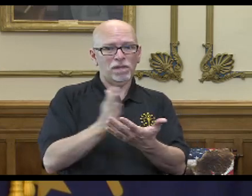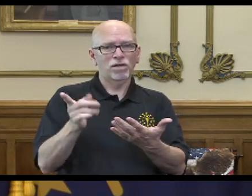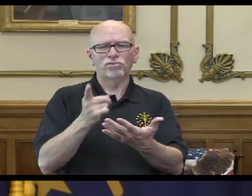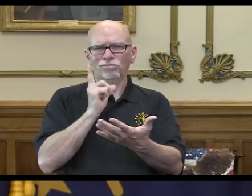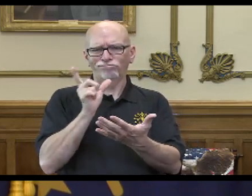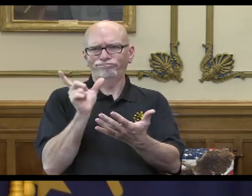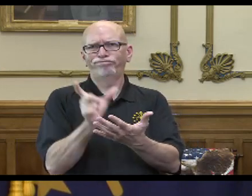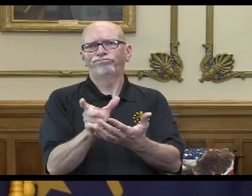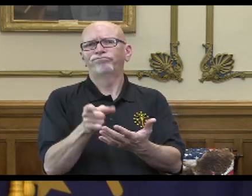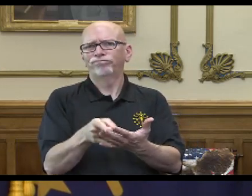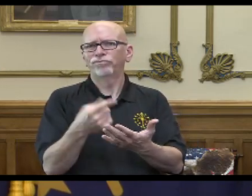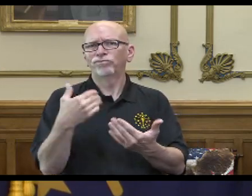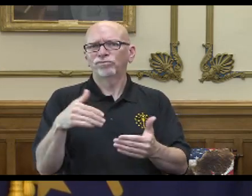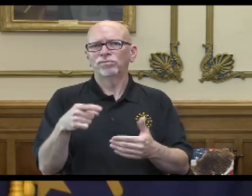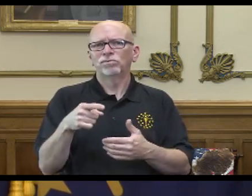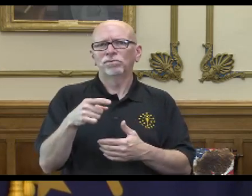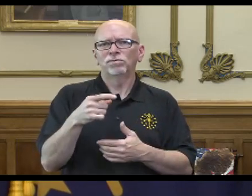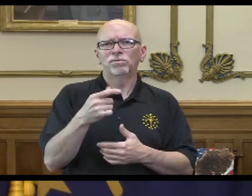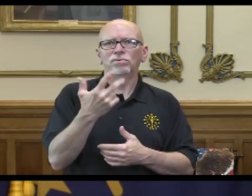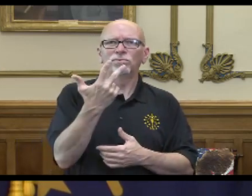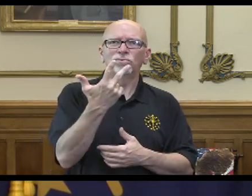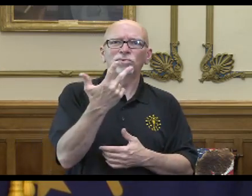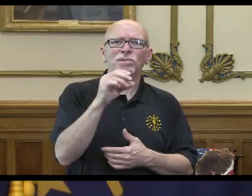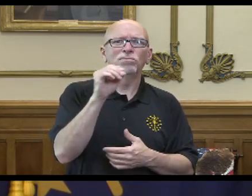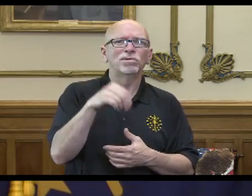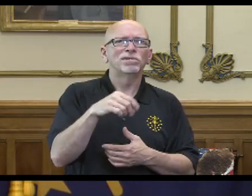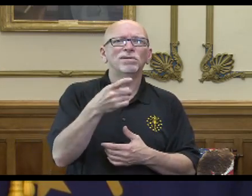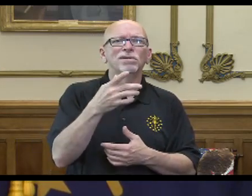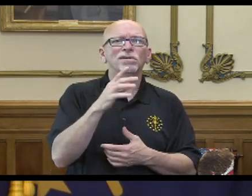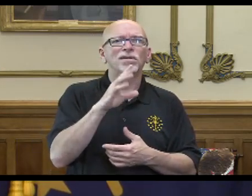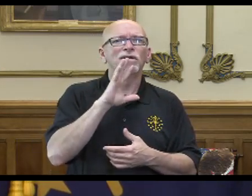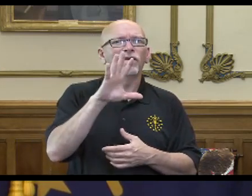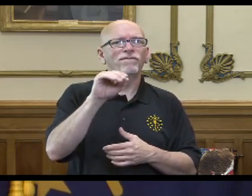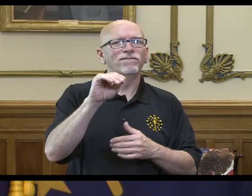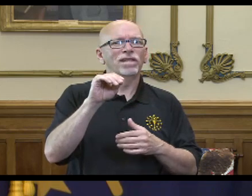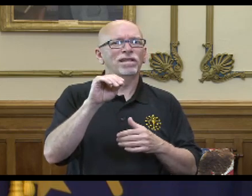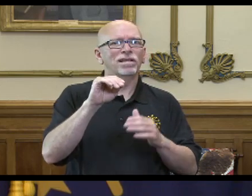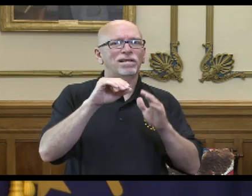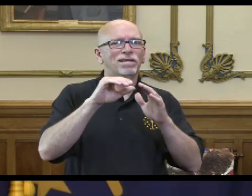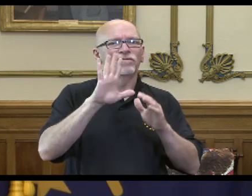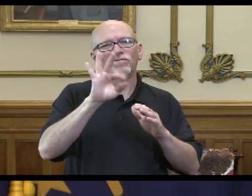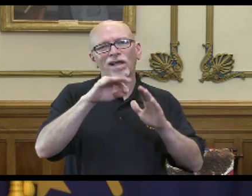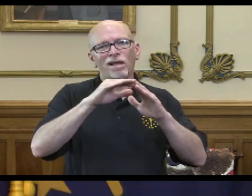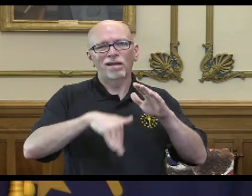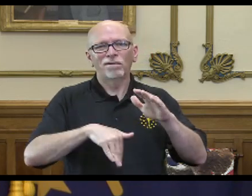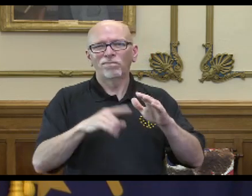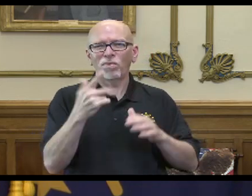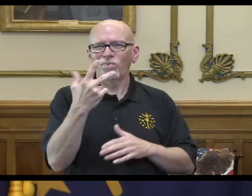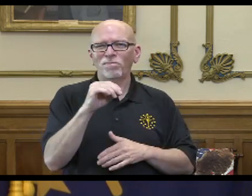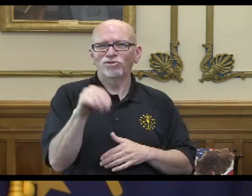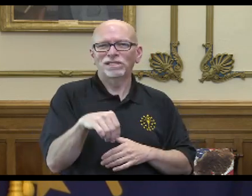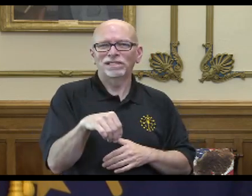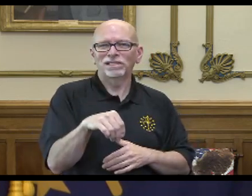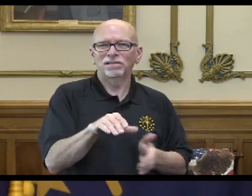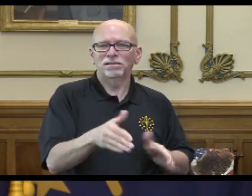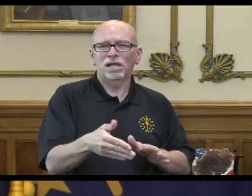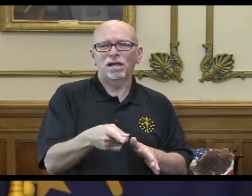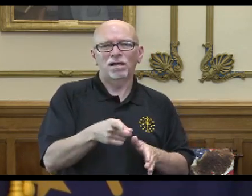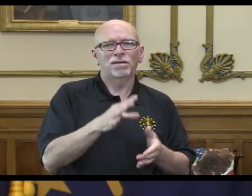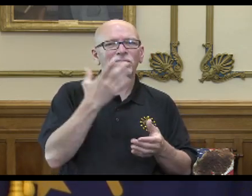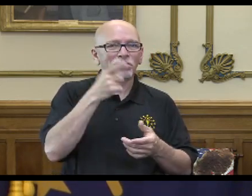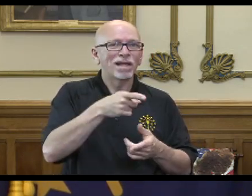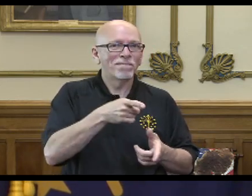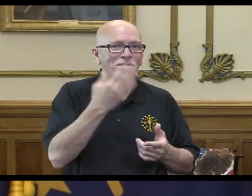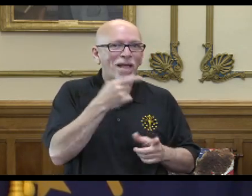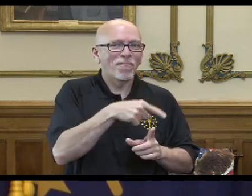very aware of that. 3% are 50 years old or younger, only 3%, and those have to do with